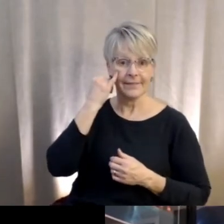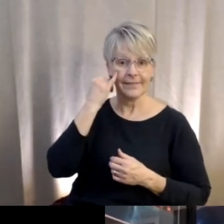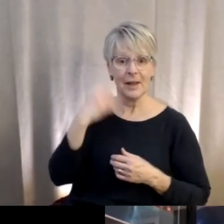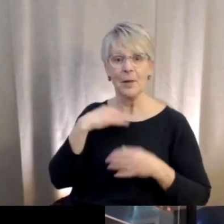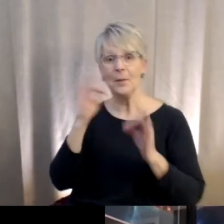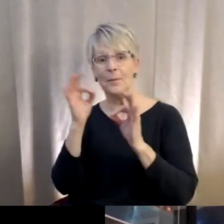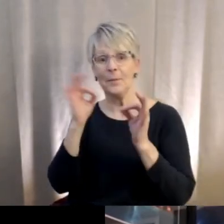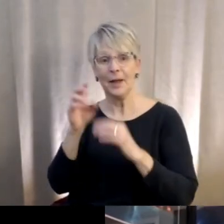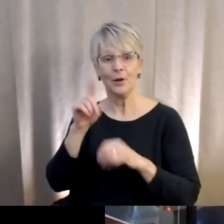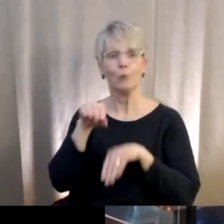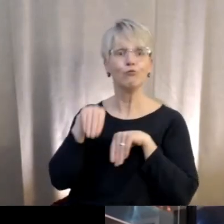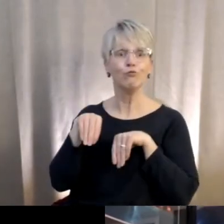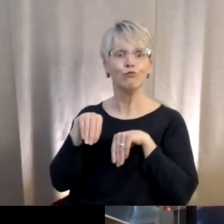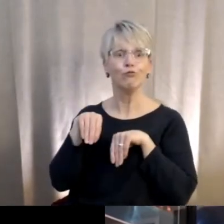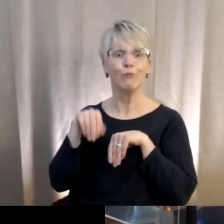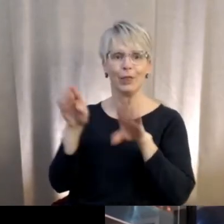been sitting at the door for a while.